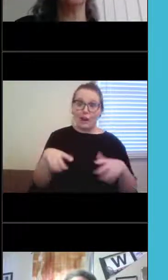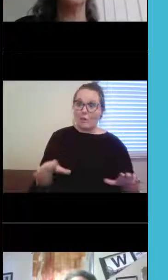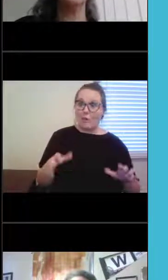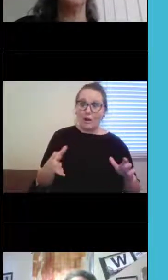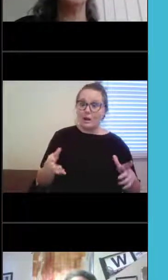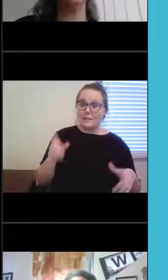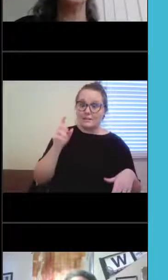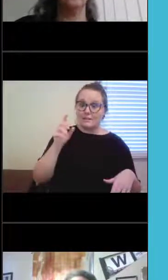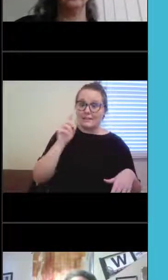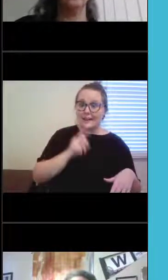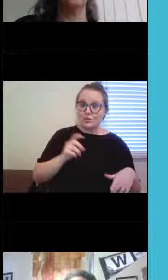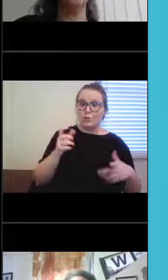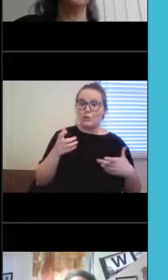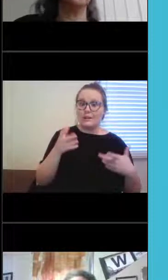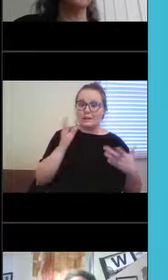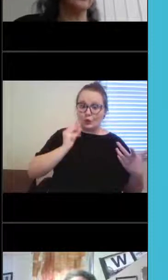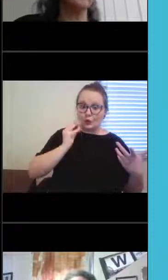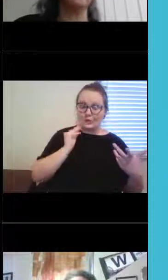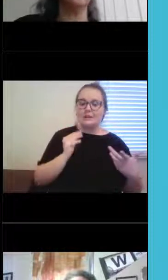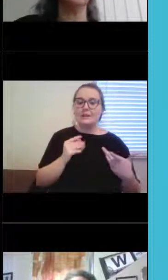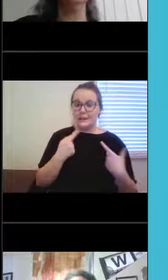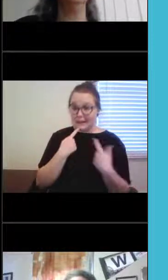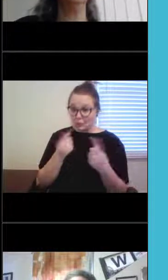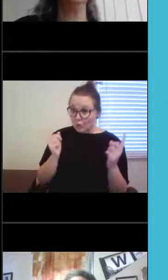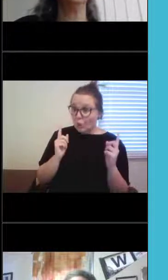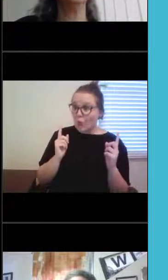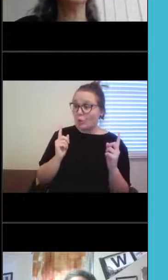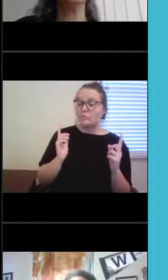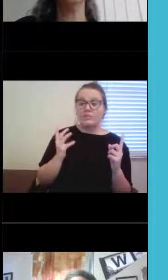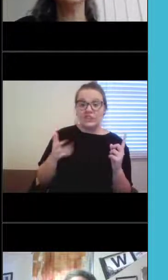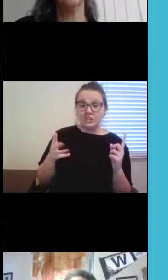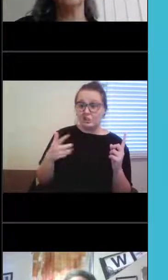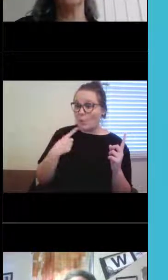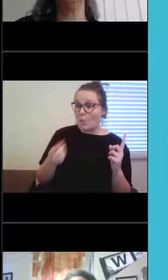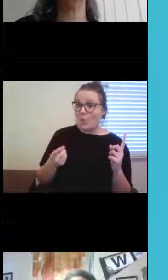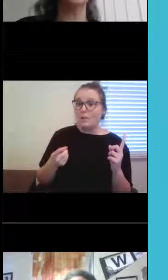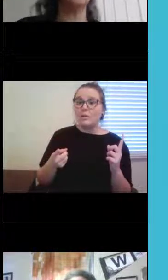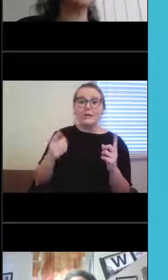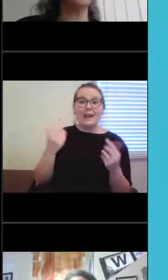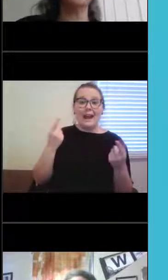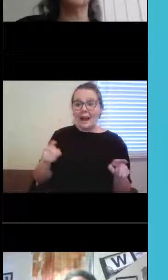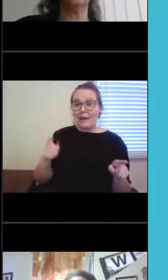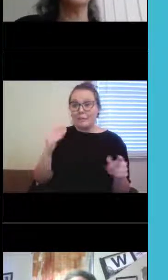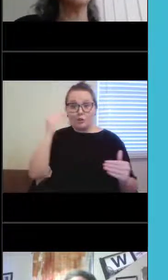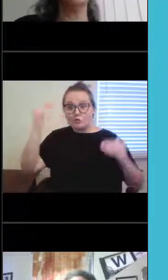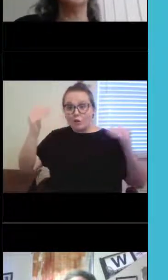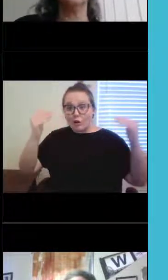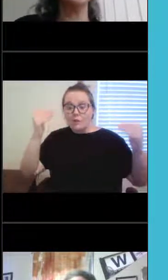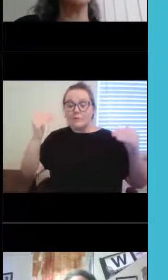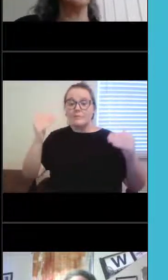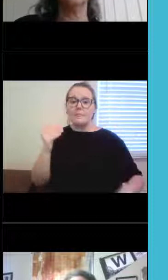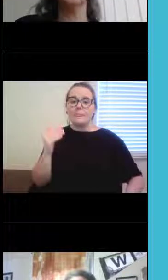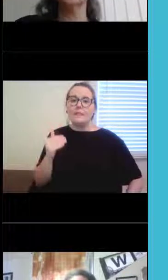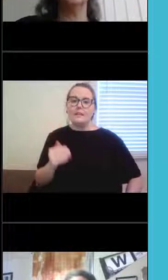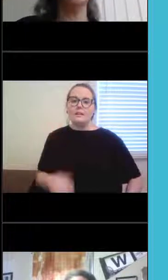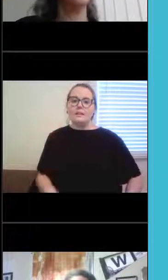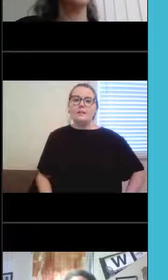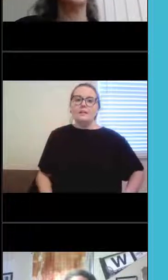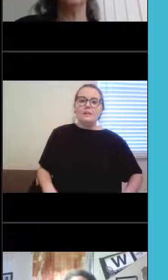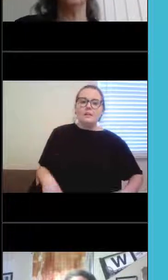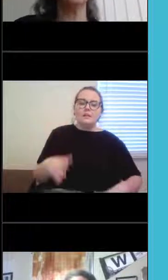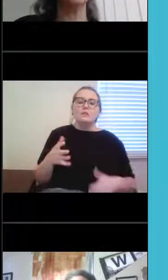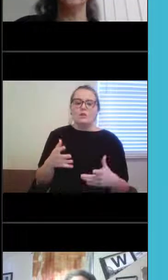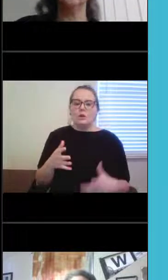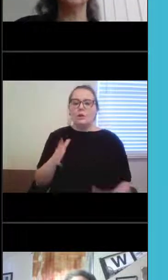told someone about previously. They disclosed this assault. It was in adulthood. That was an artifact of the measure that it's age 14